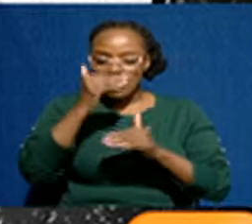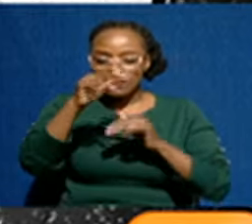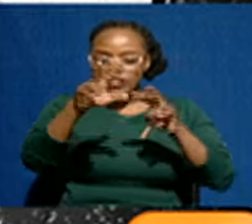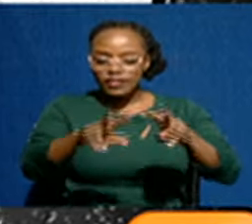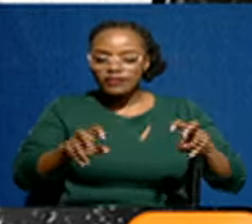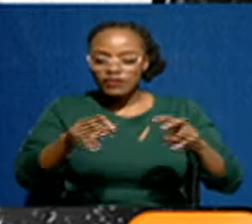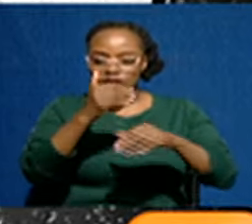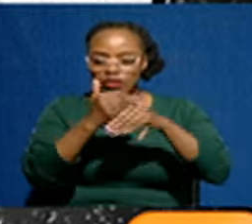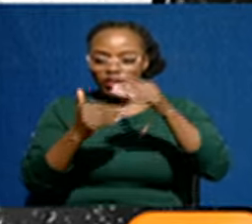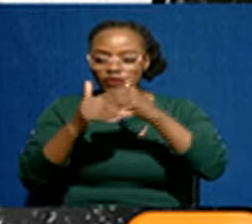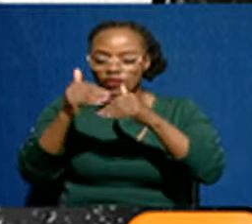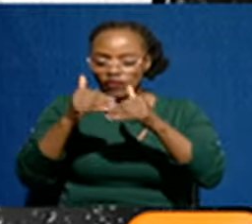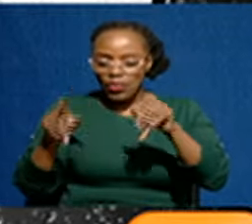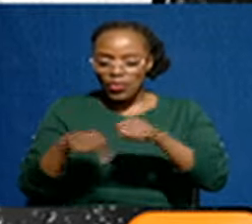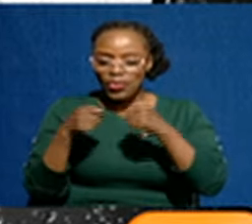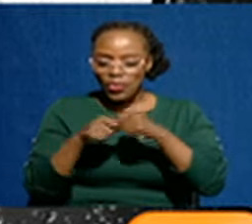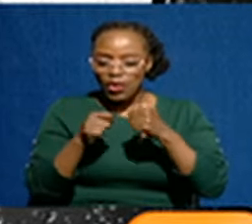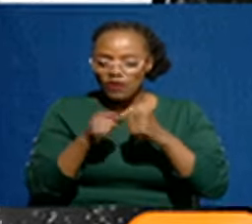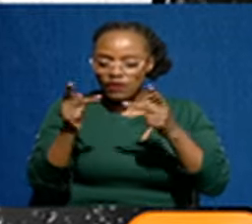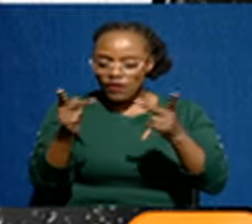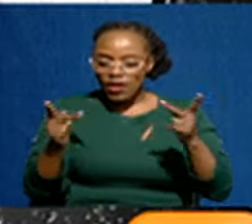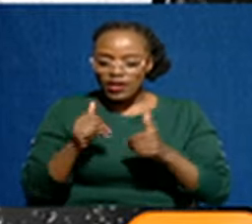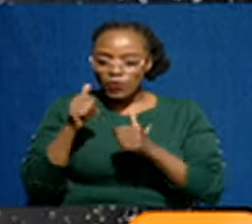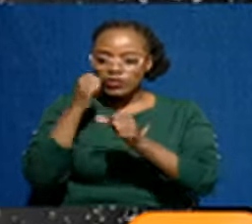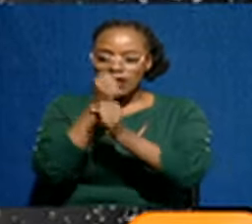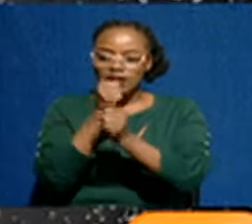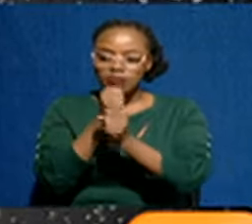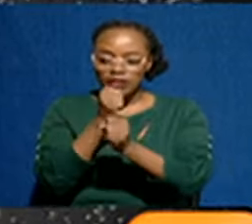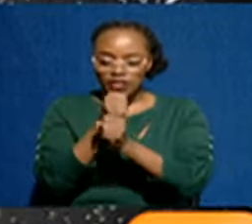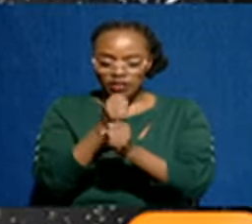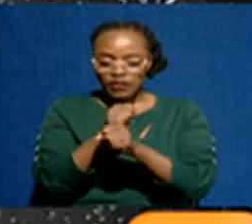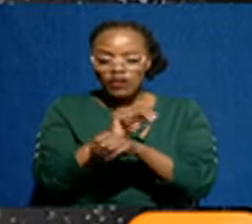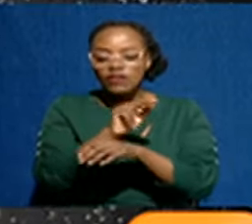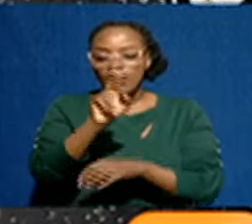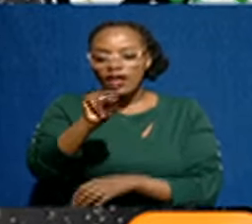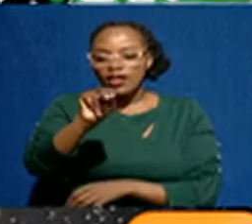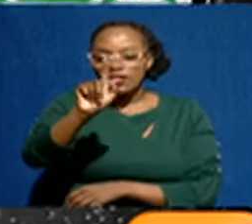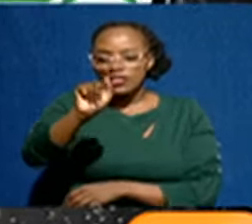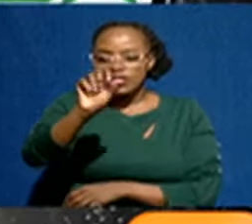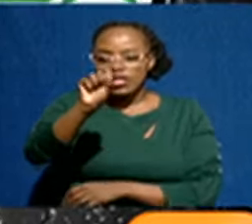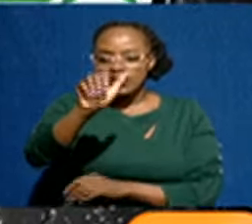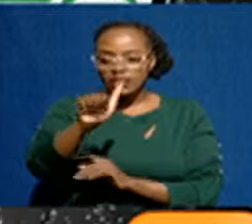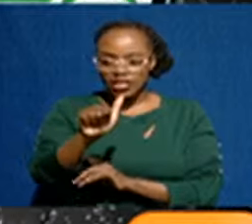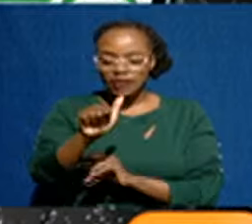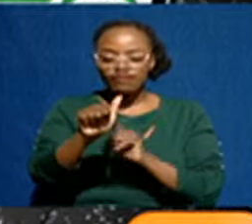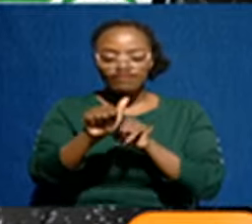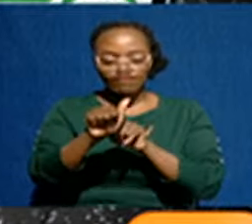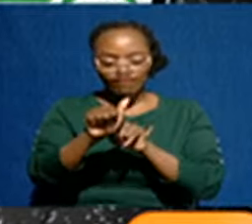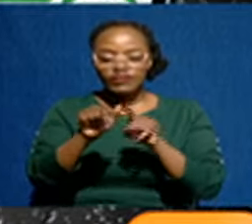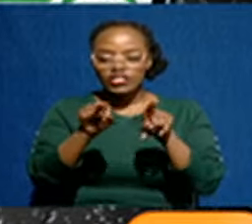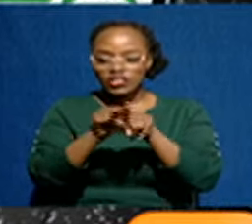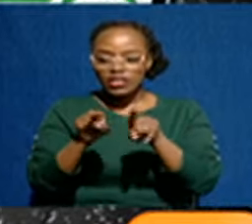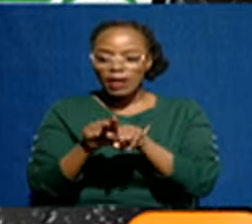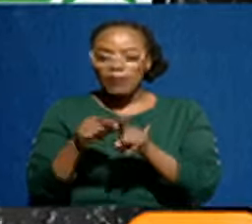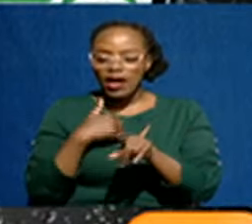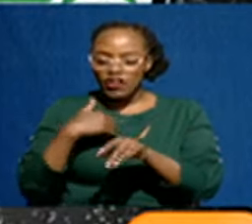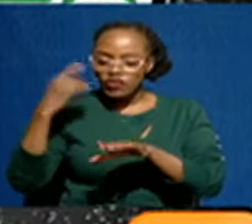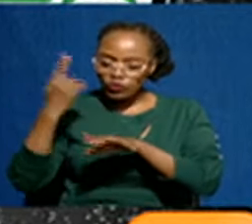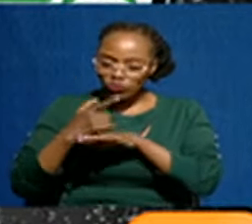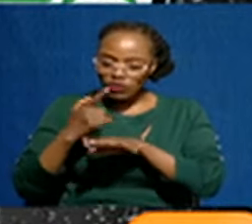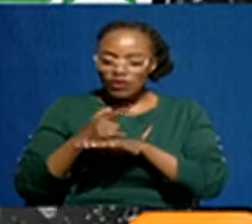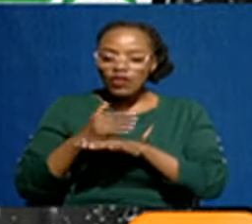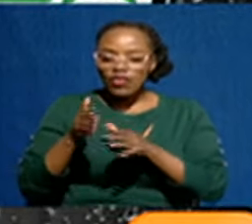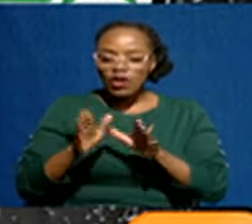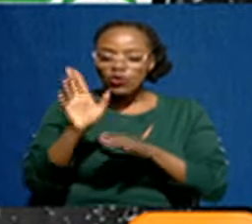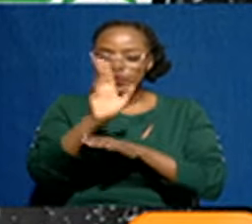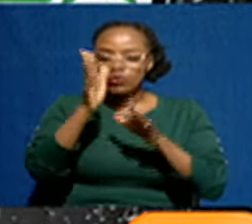and reconstruction of the damaged parts has been conducted. The National Transport and Safety Authority, NTSA, has cautioned road users